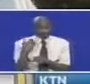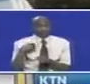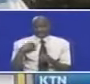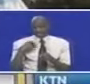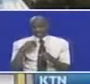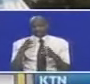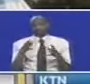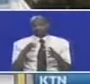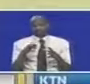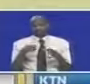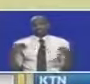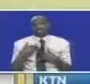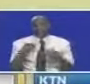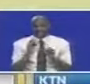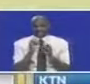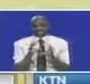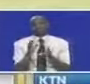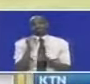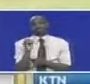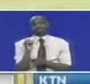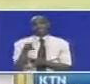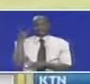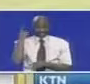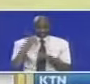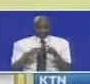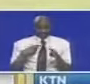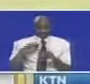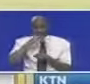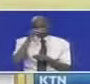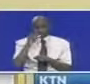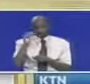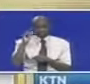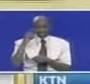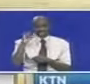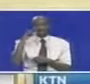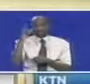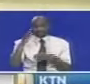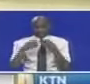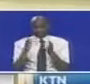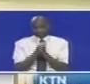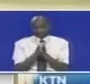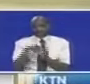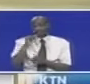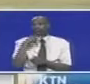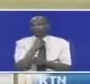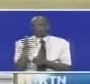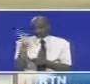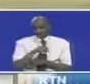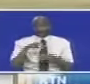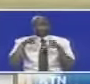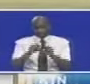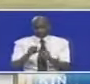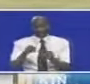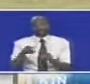out like always. Last year's runner-up, Jordi Garcia Pinto, is playing down his chances of coming back to take what would